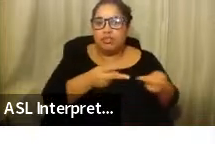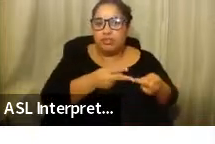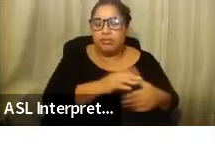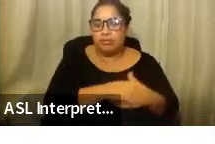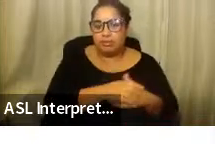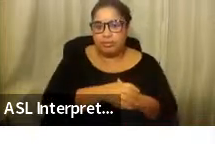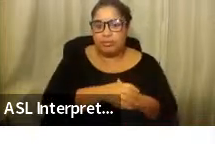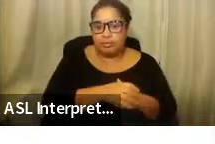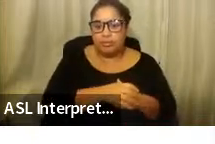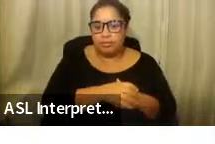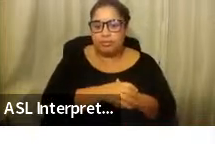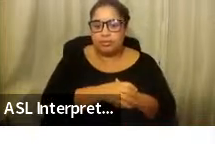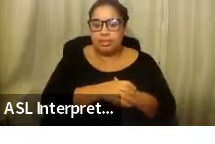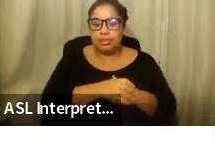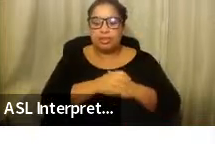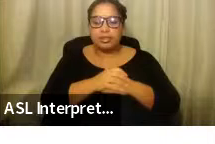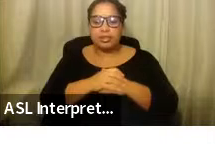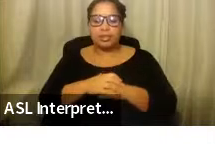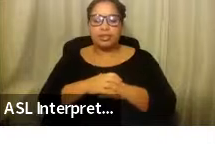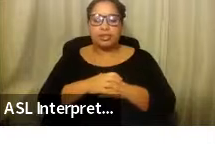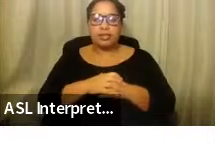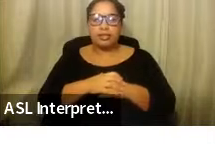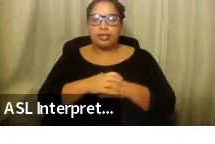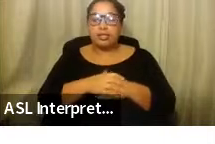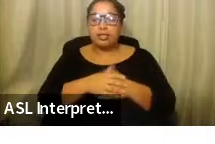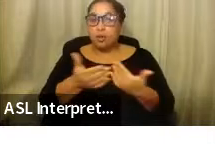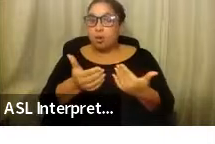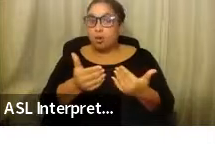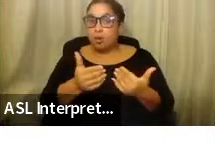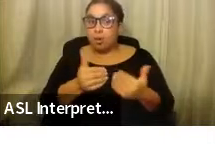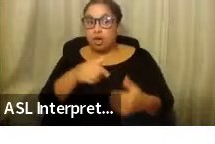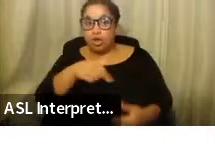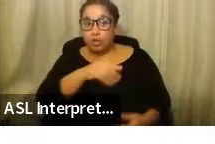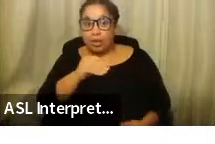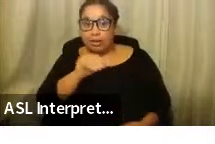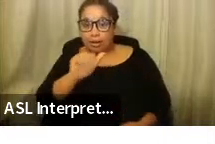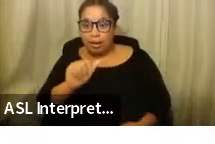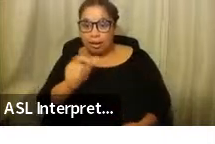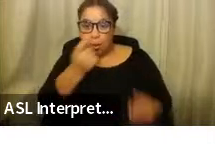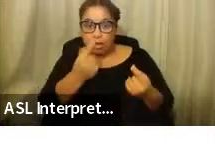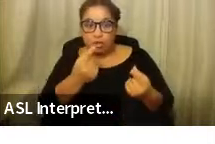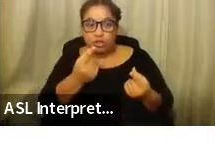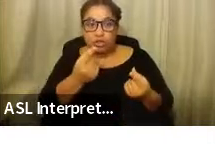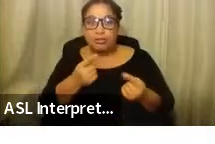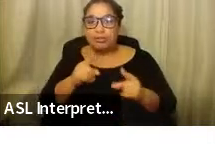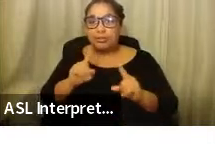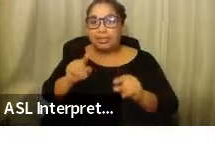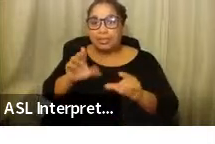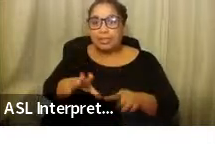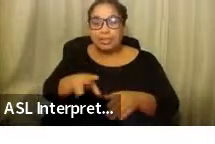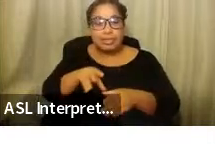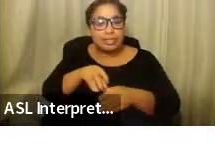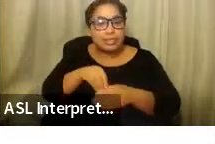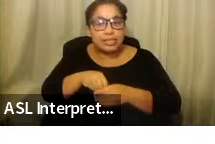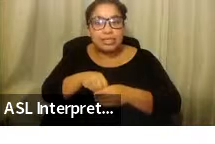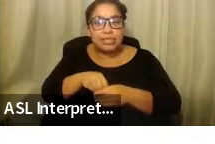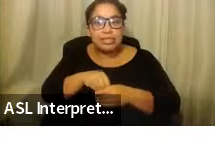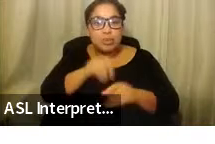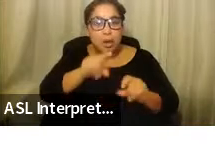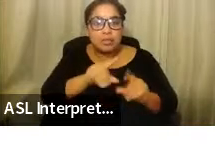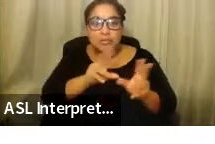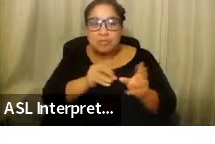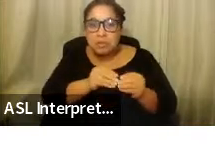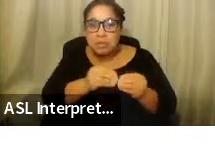Okay, so we don't have any further questions from our attendees. I will give folks another minute or two if